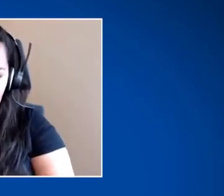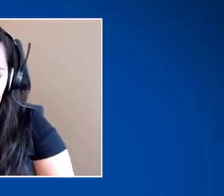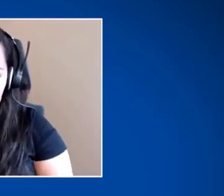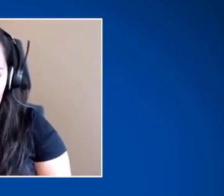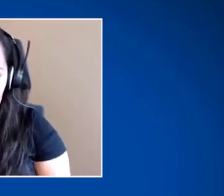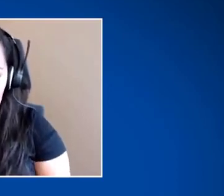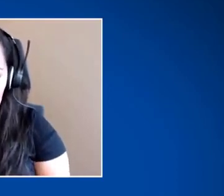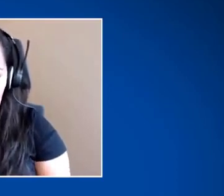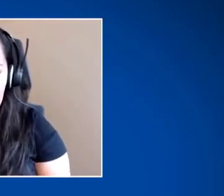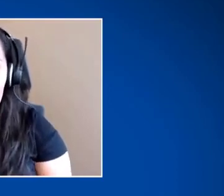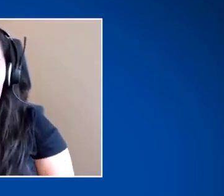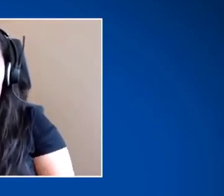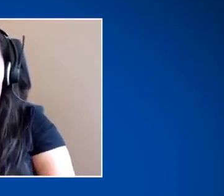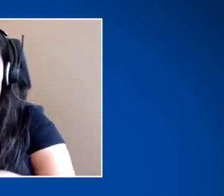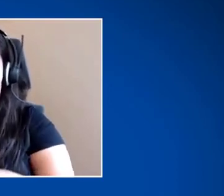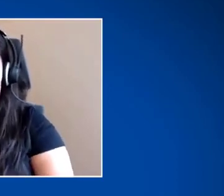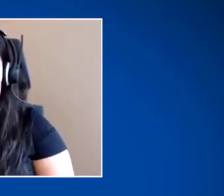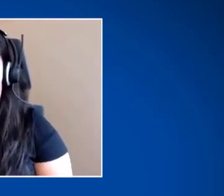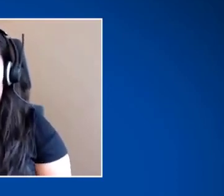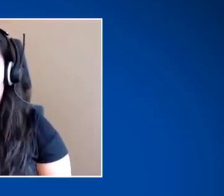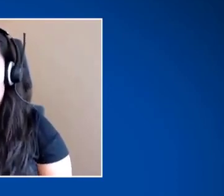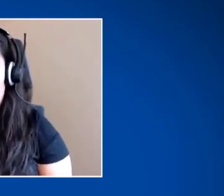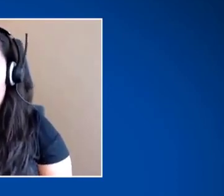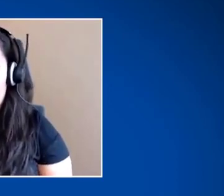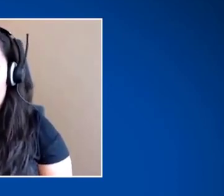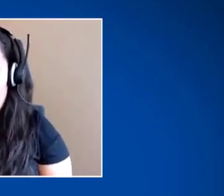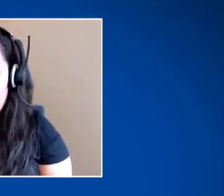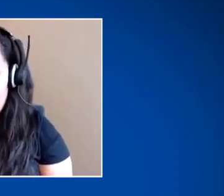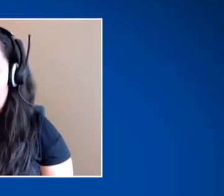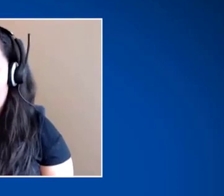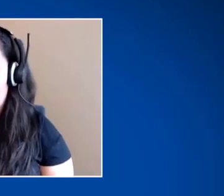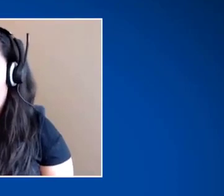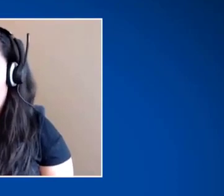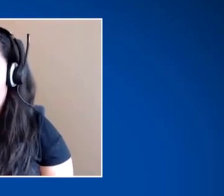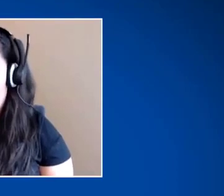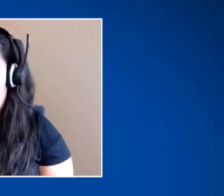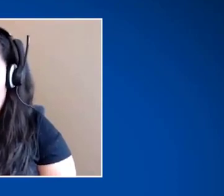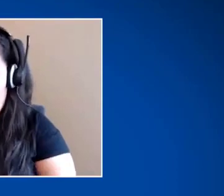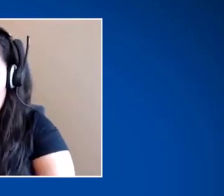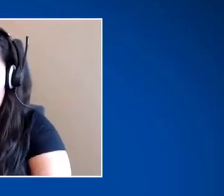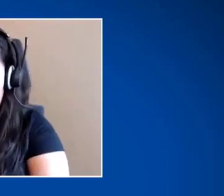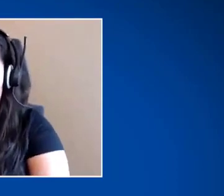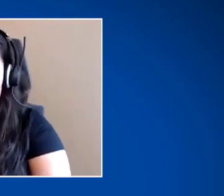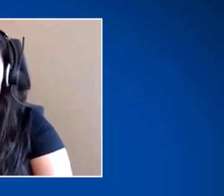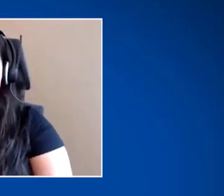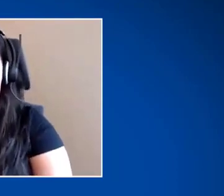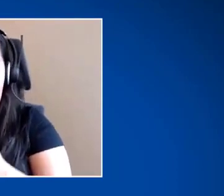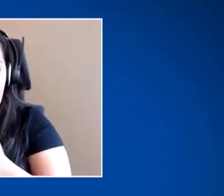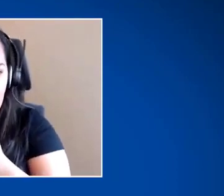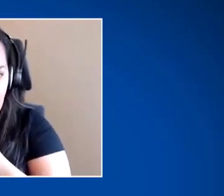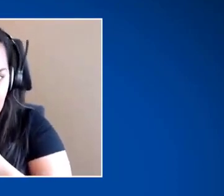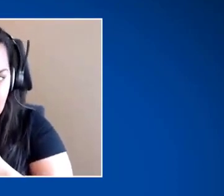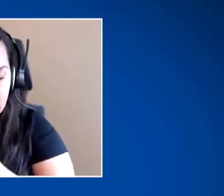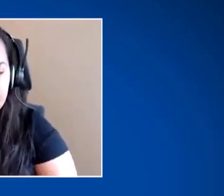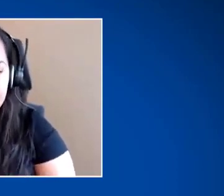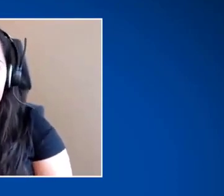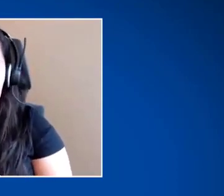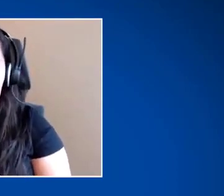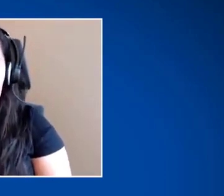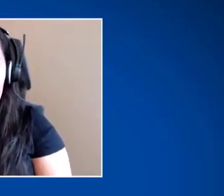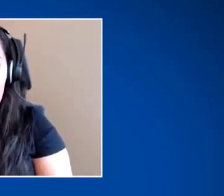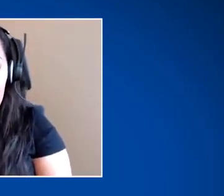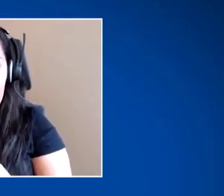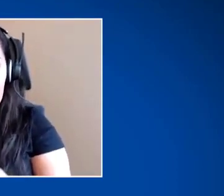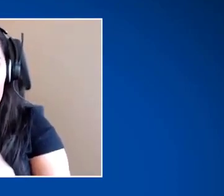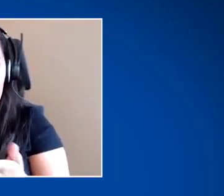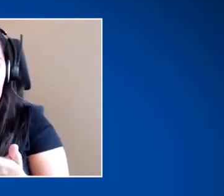in January 25th, 2025, and later. Now, I like to think of the NIH as being a